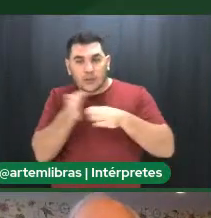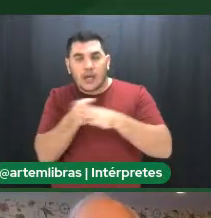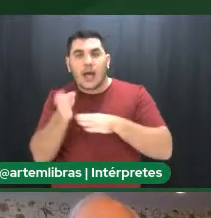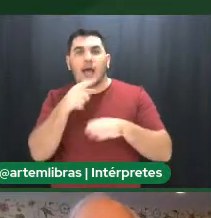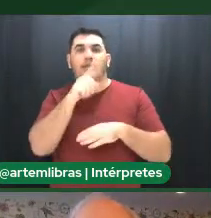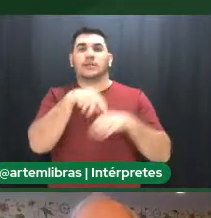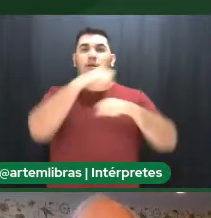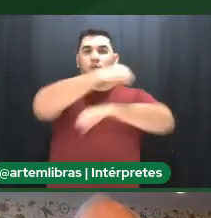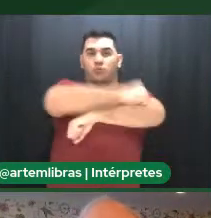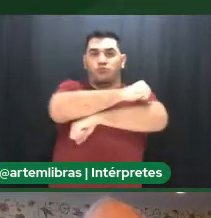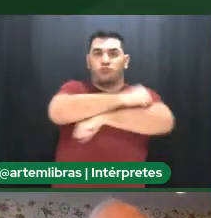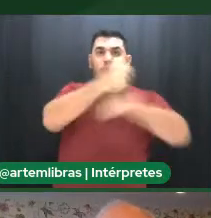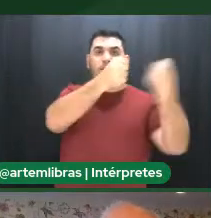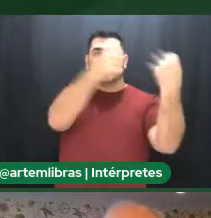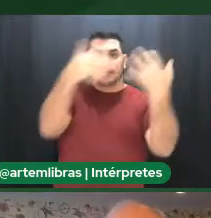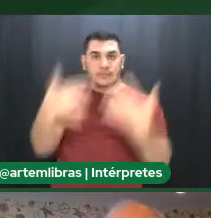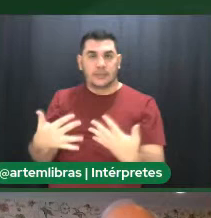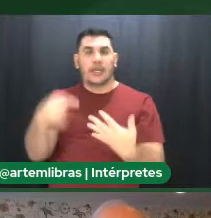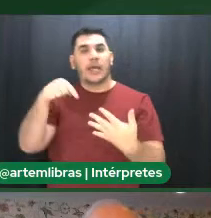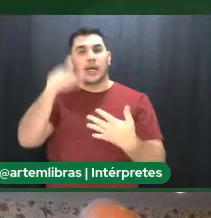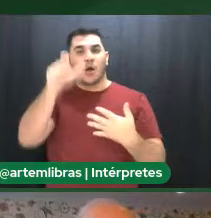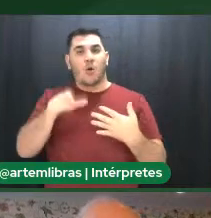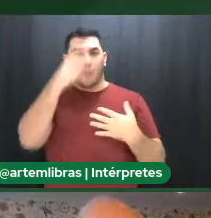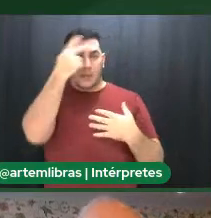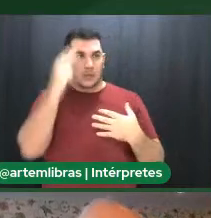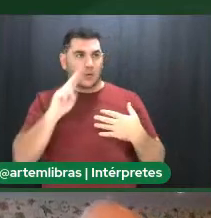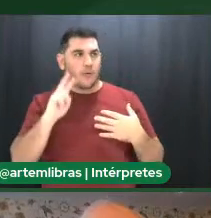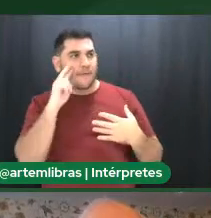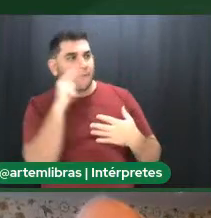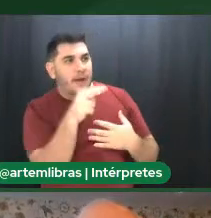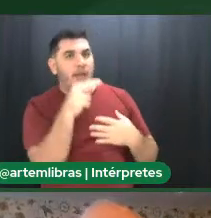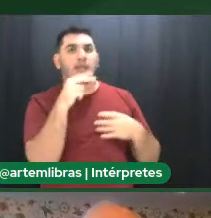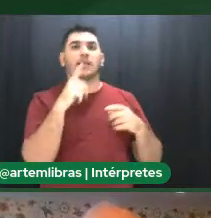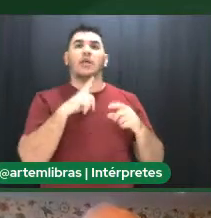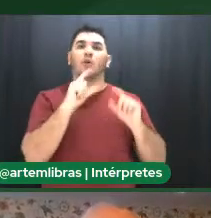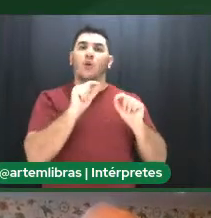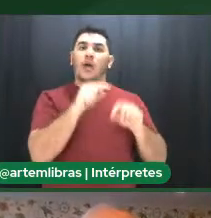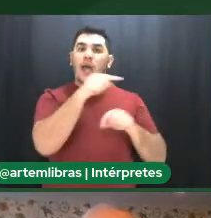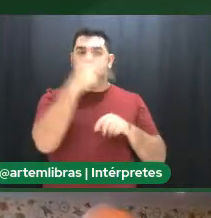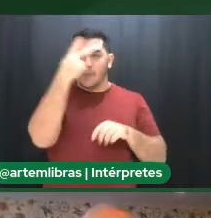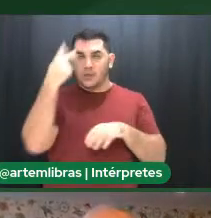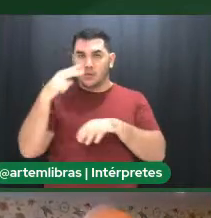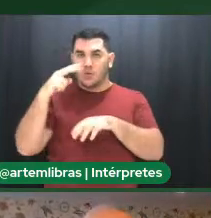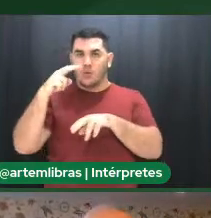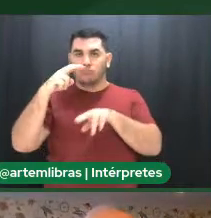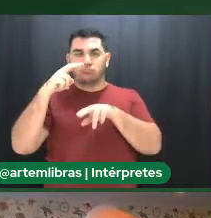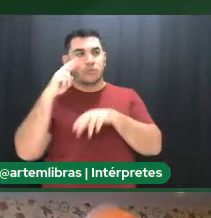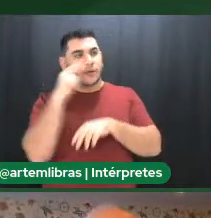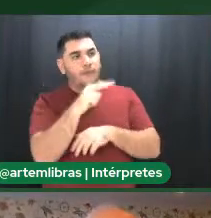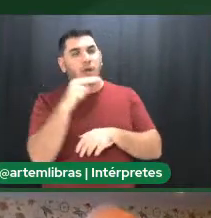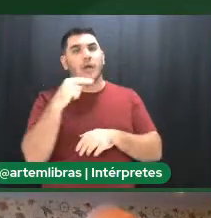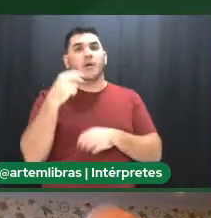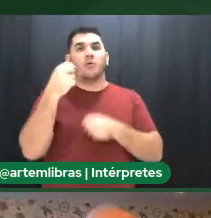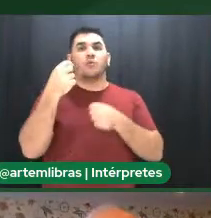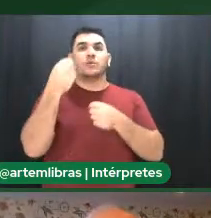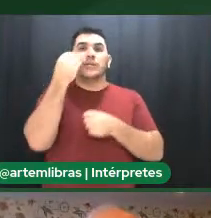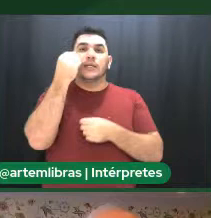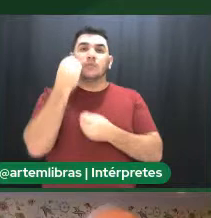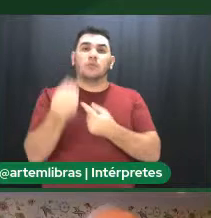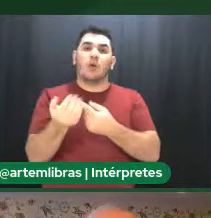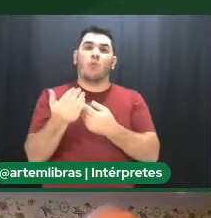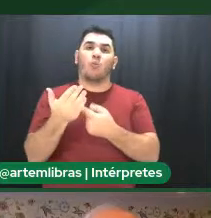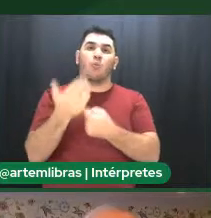regulation, which stipulated that users could ask for an explanation. This triggered a great deal of innovative